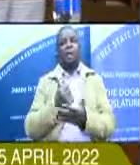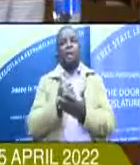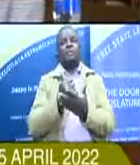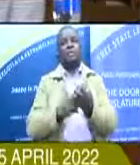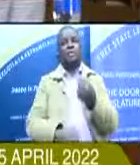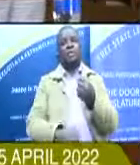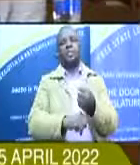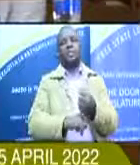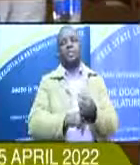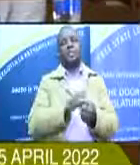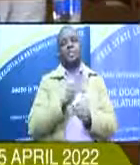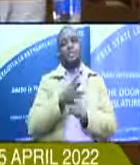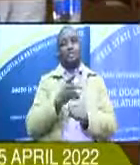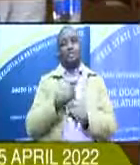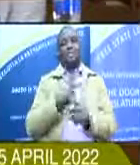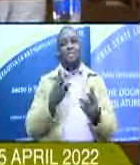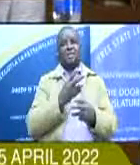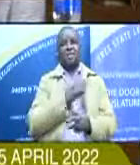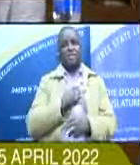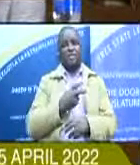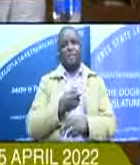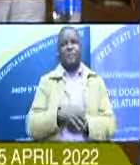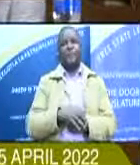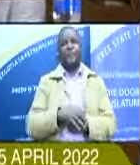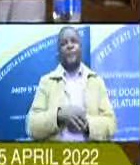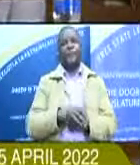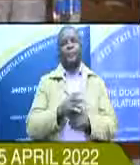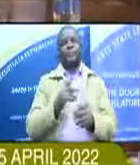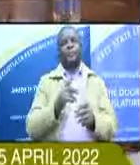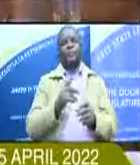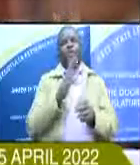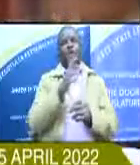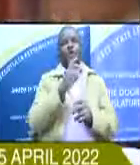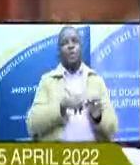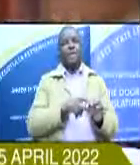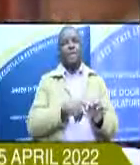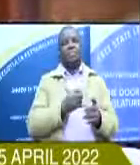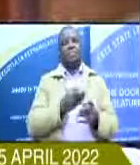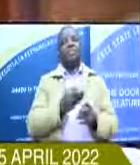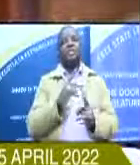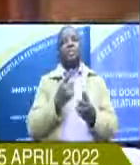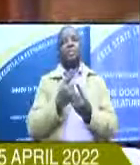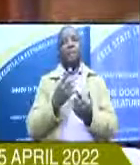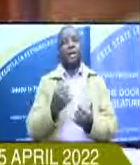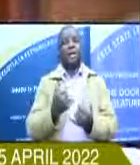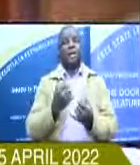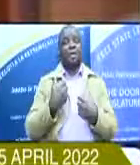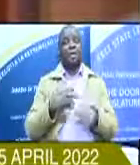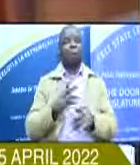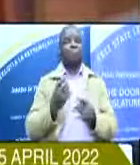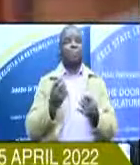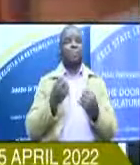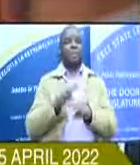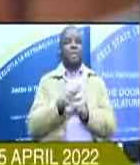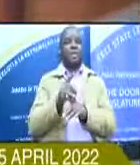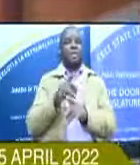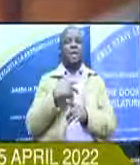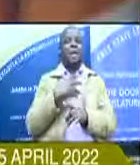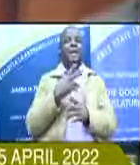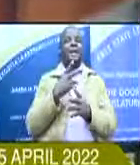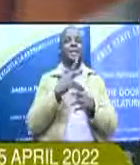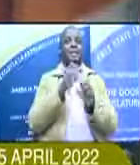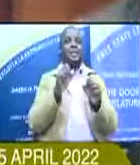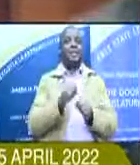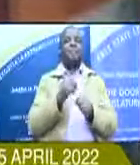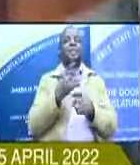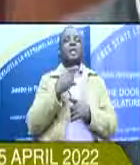complement the security personnel. Quality assurance. The department started to implement the ideal hospital